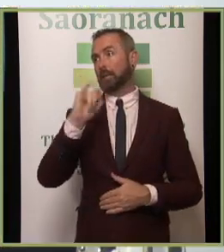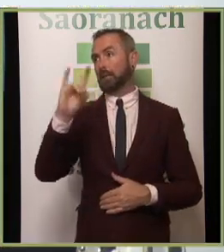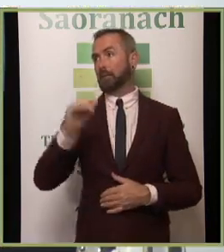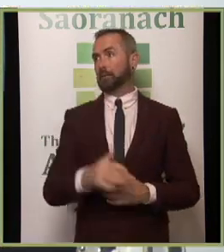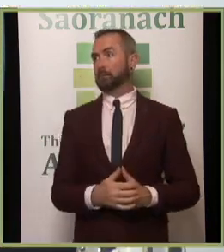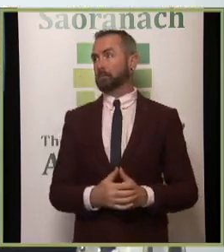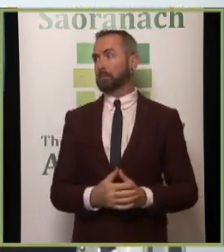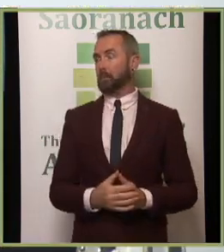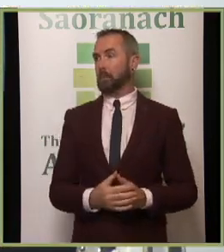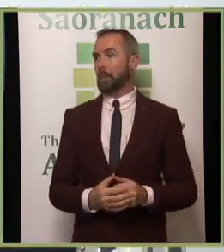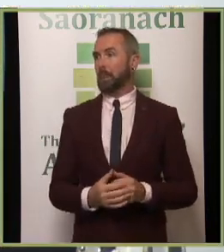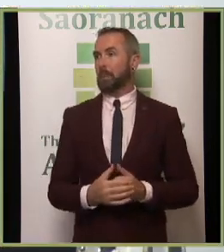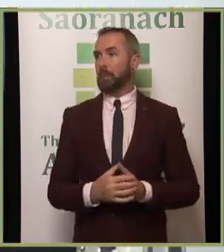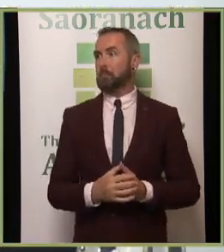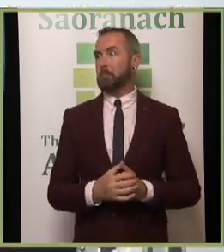that.